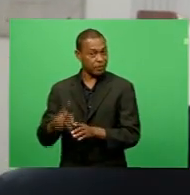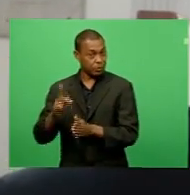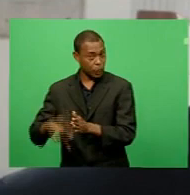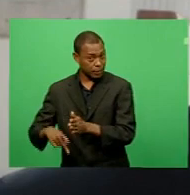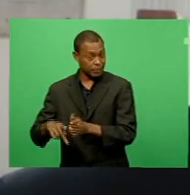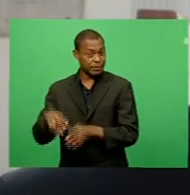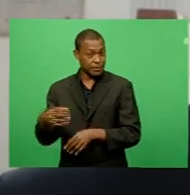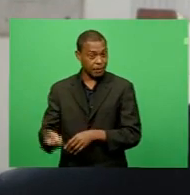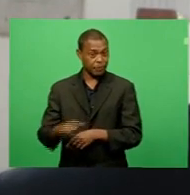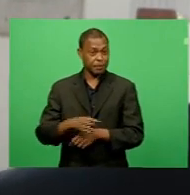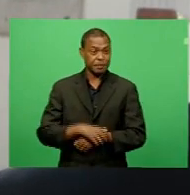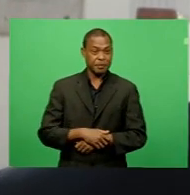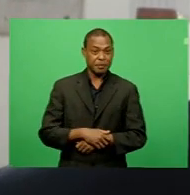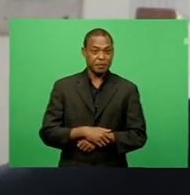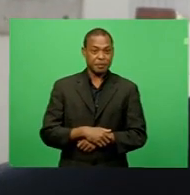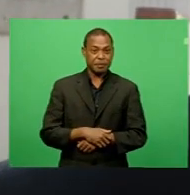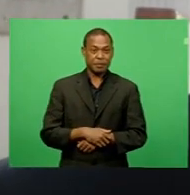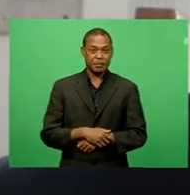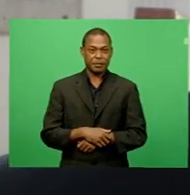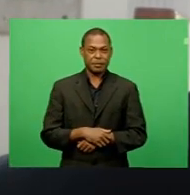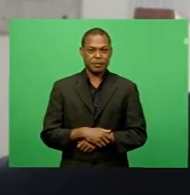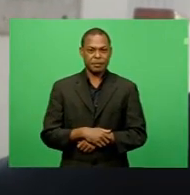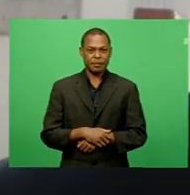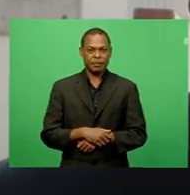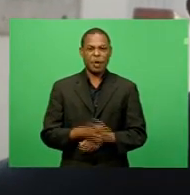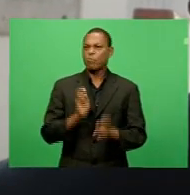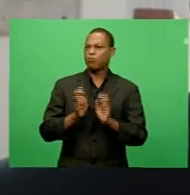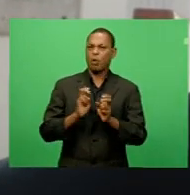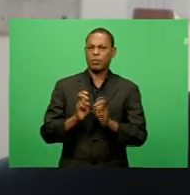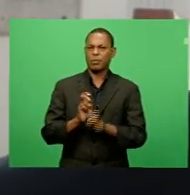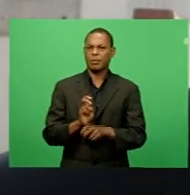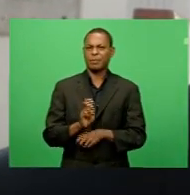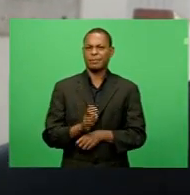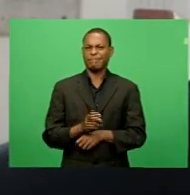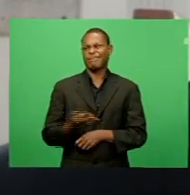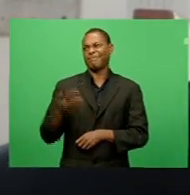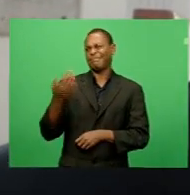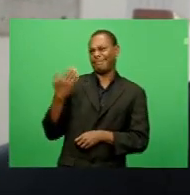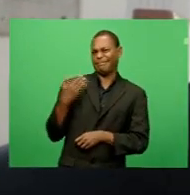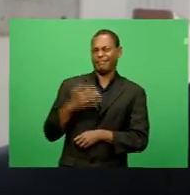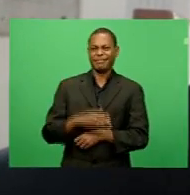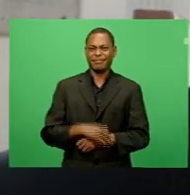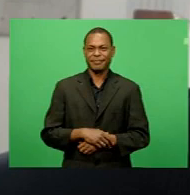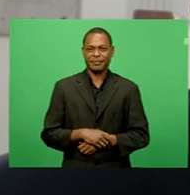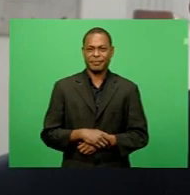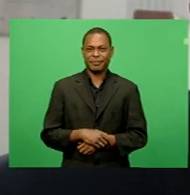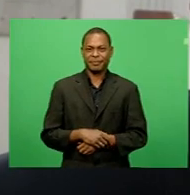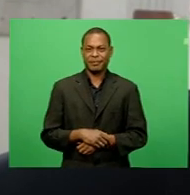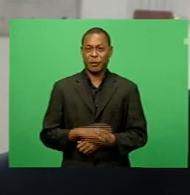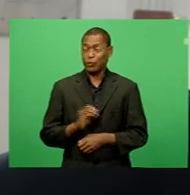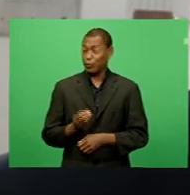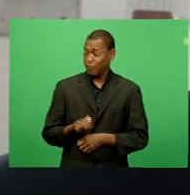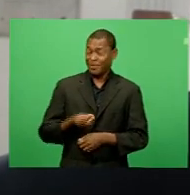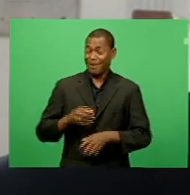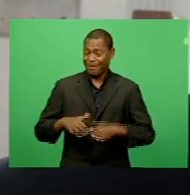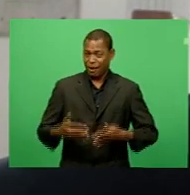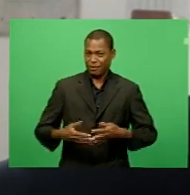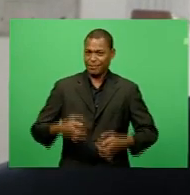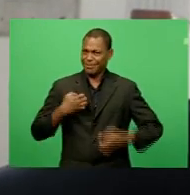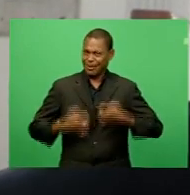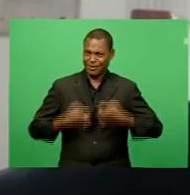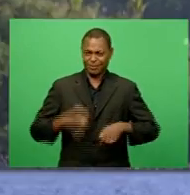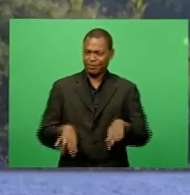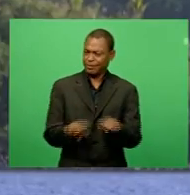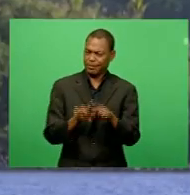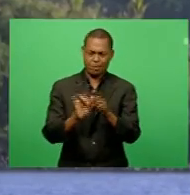the price, etc., which used to be a problem, and that's why they got discouraged. So they are very excited, and at the same time we